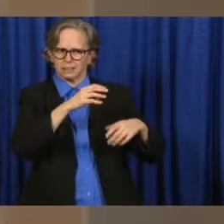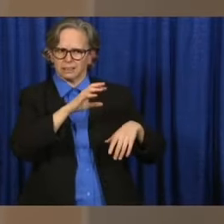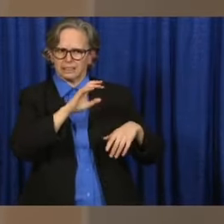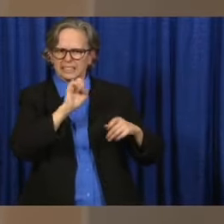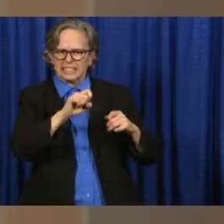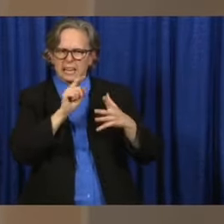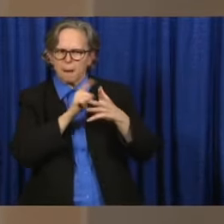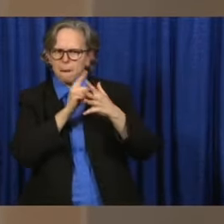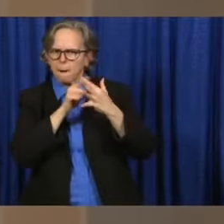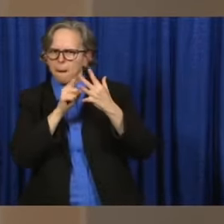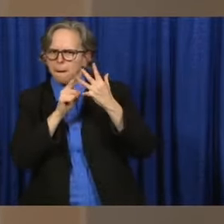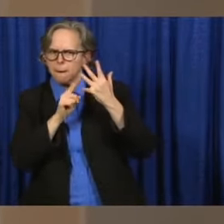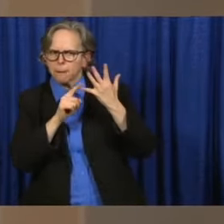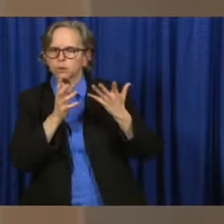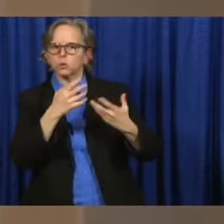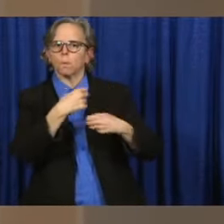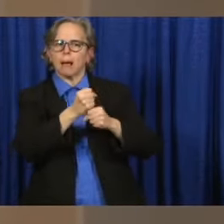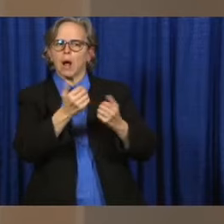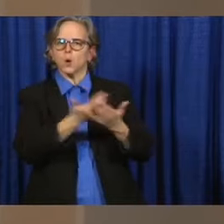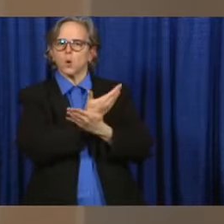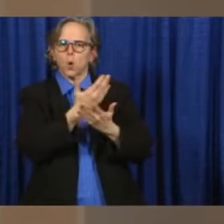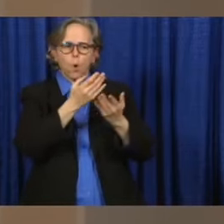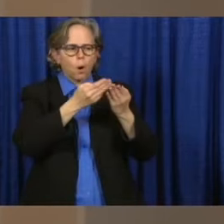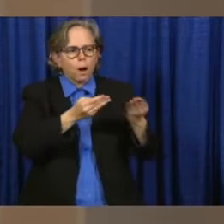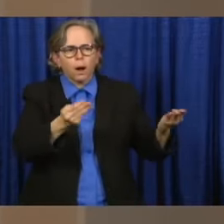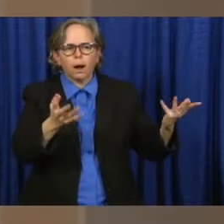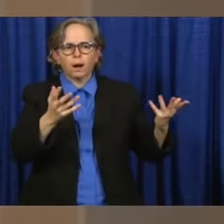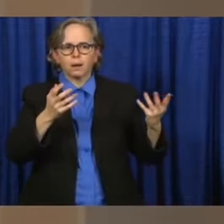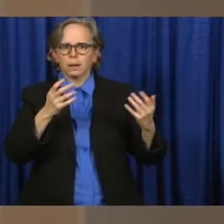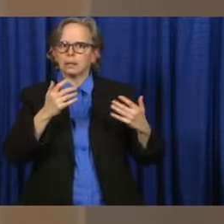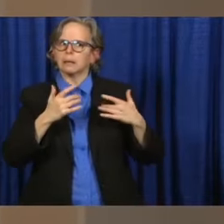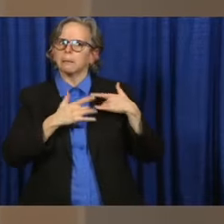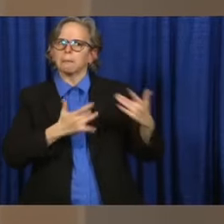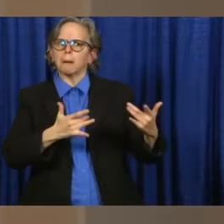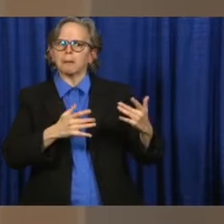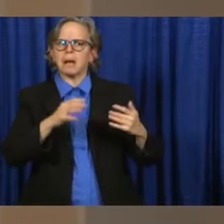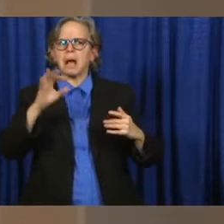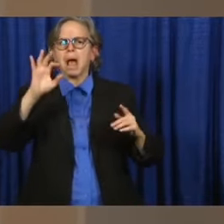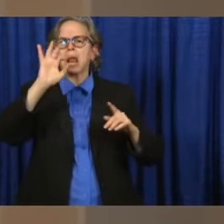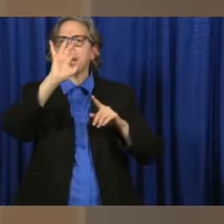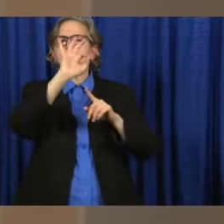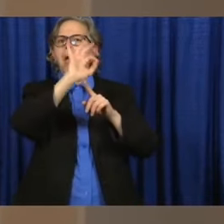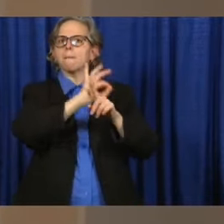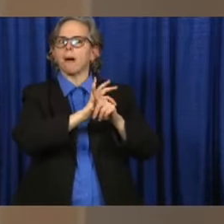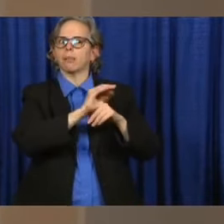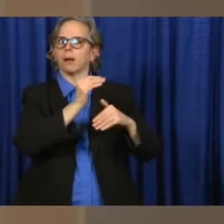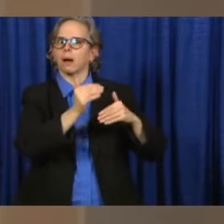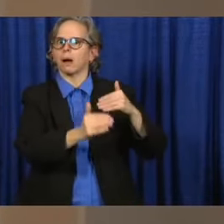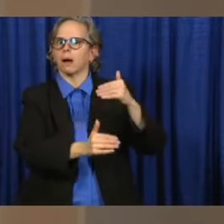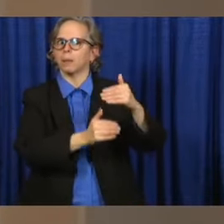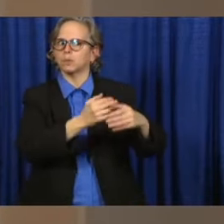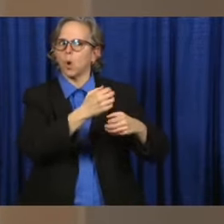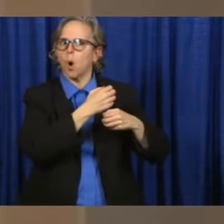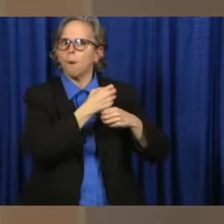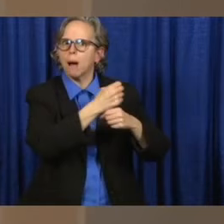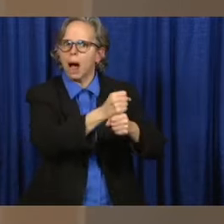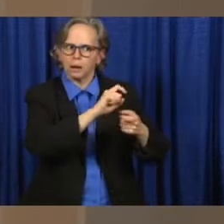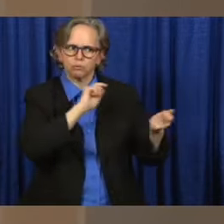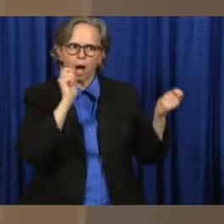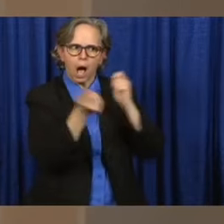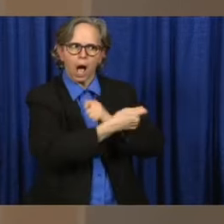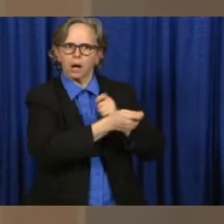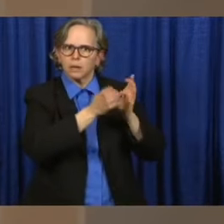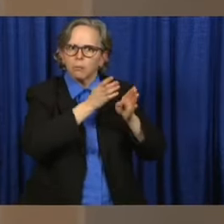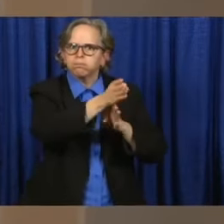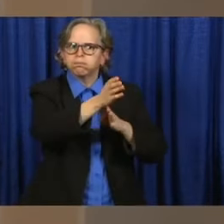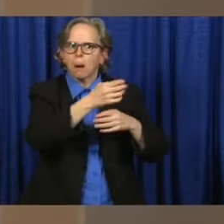about a 9-month process, and they are doing this at light speed comparatively. So they're moving